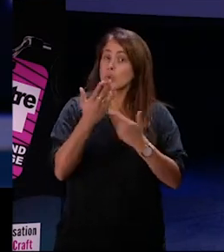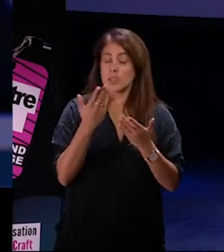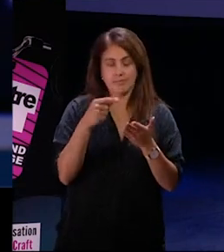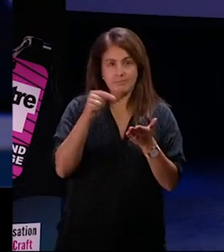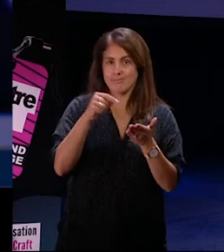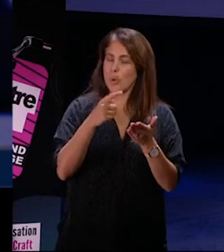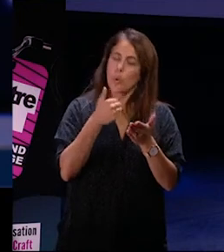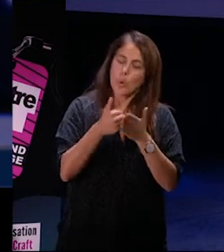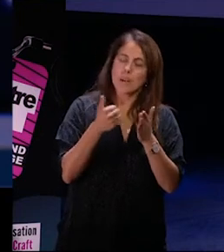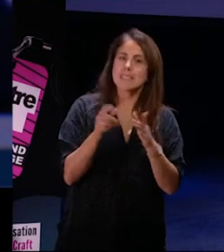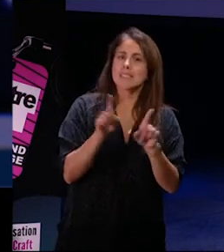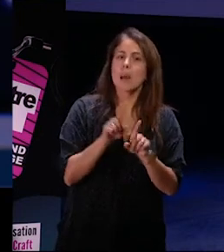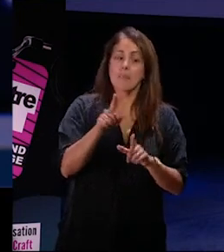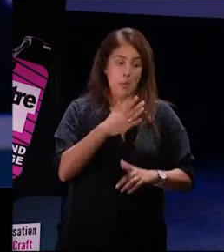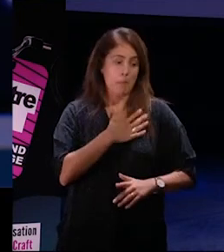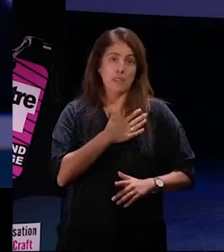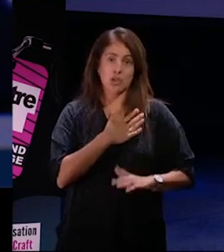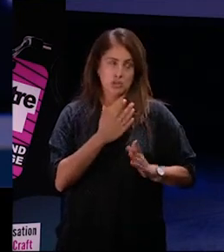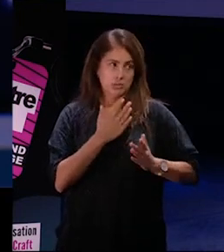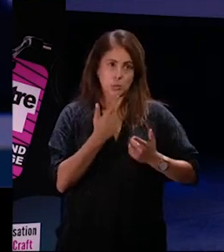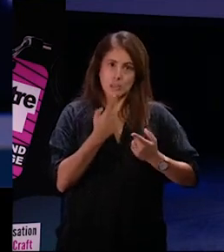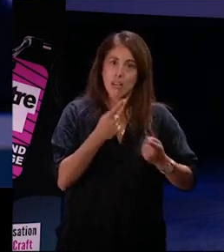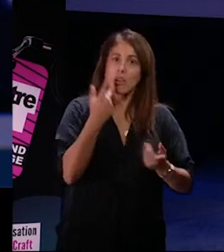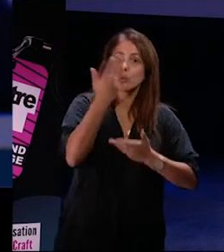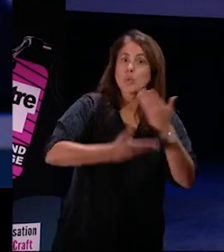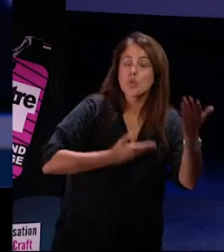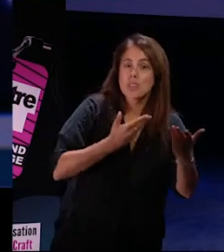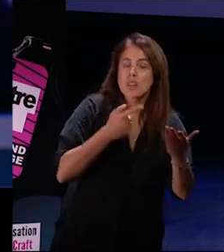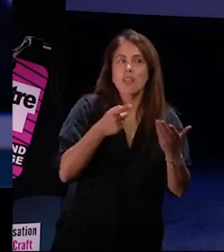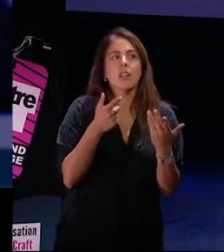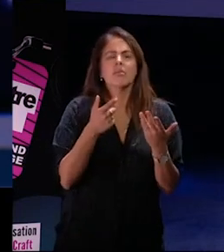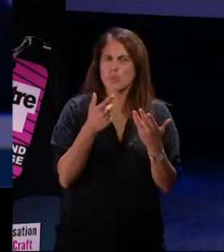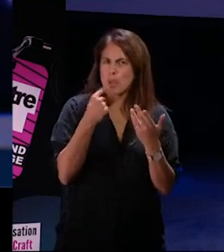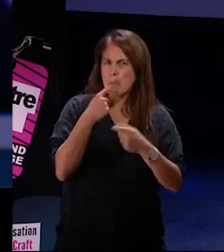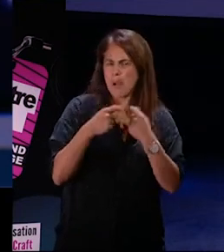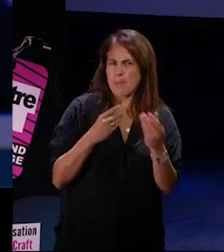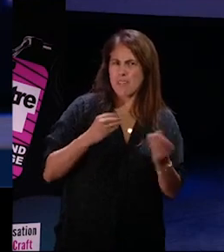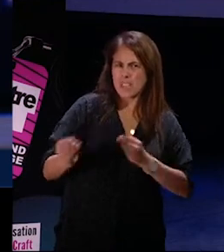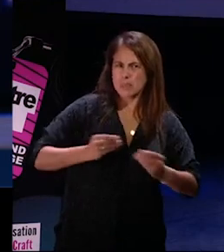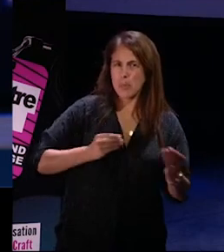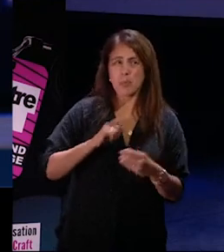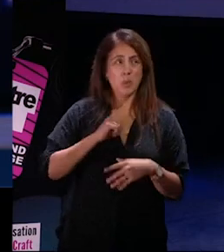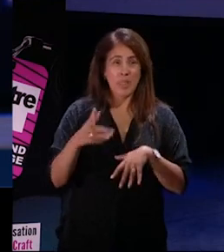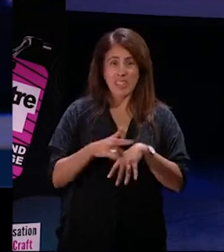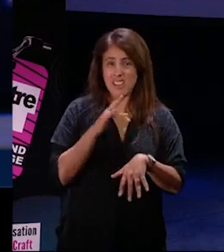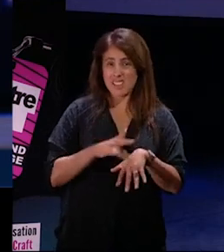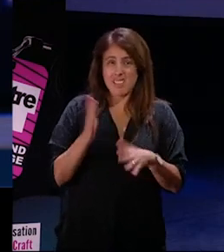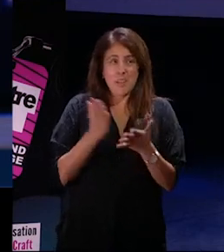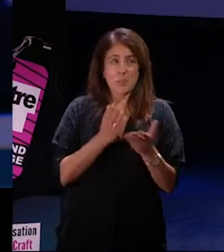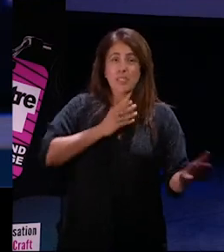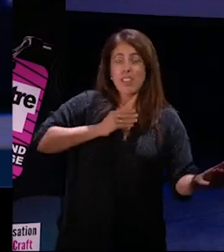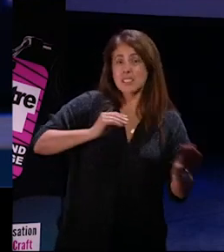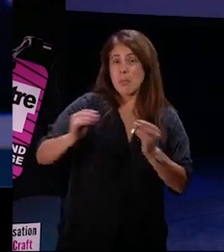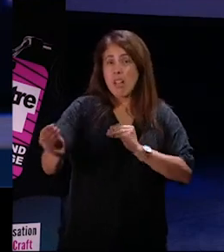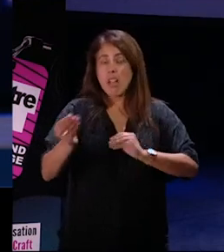I think if you have a passion for the storytelling, then be flexible, because theatre ultimately is flexible. It changes